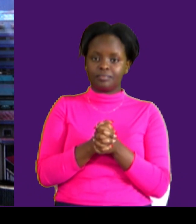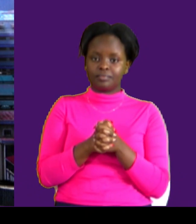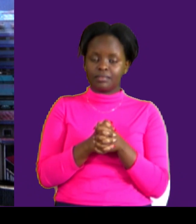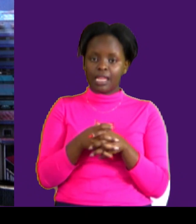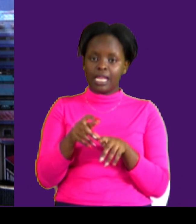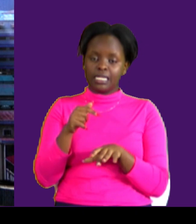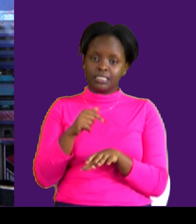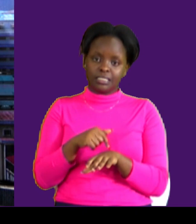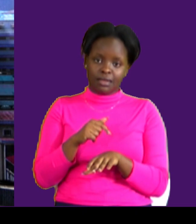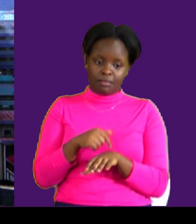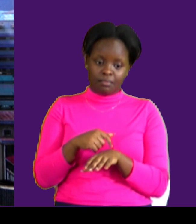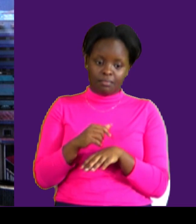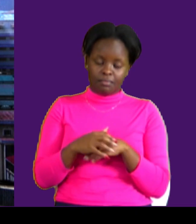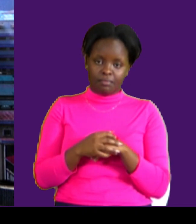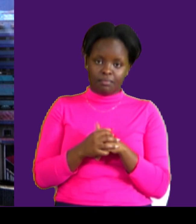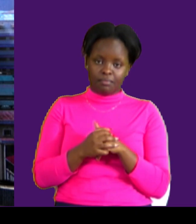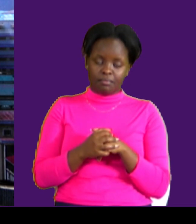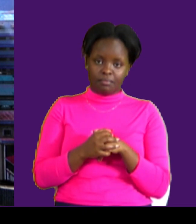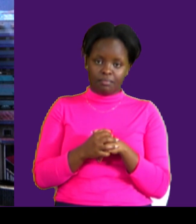when